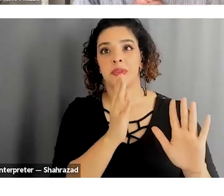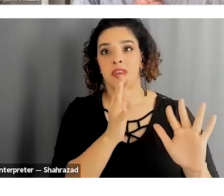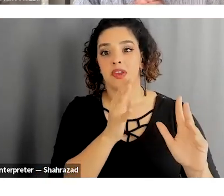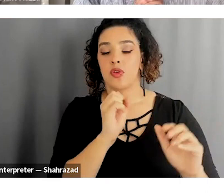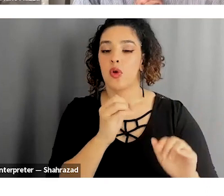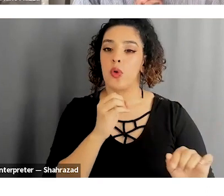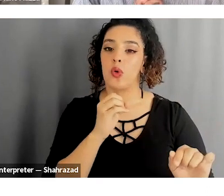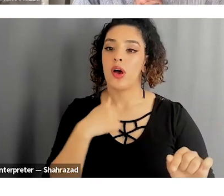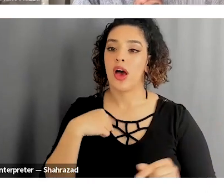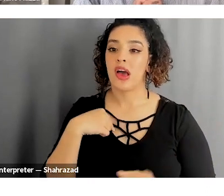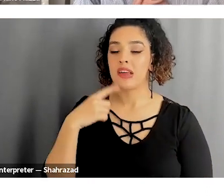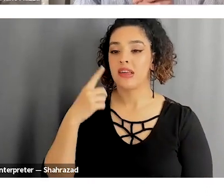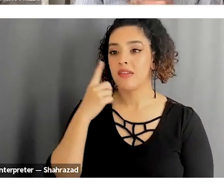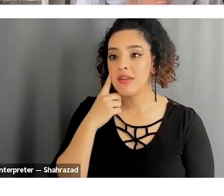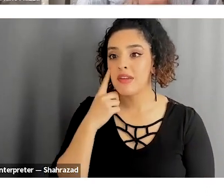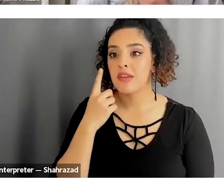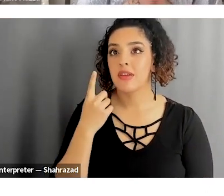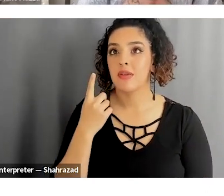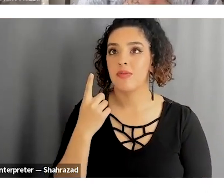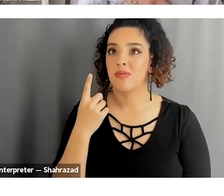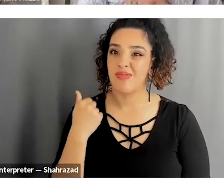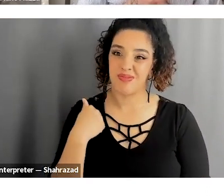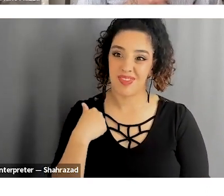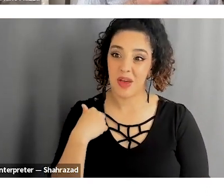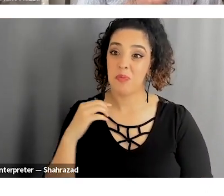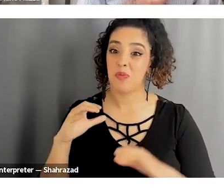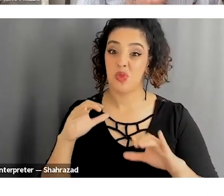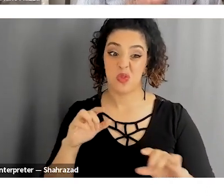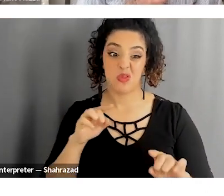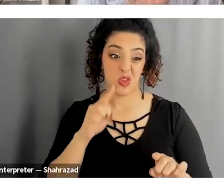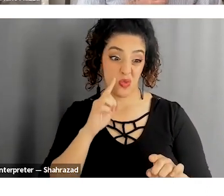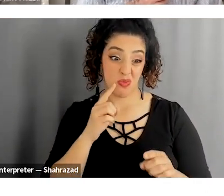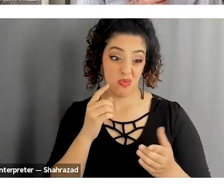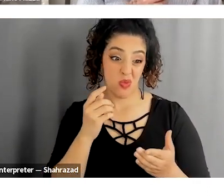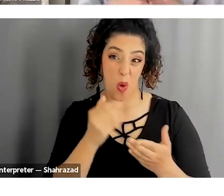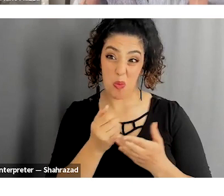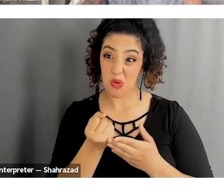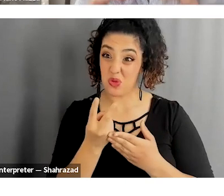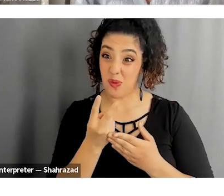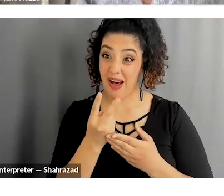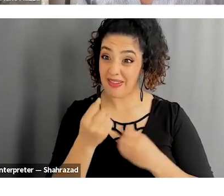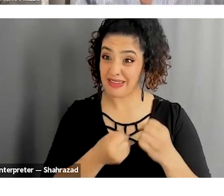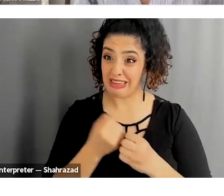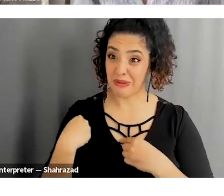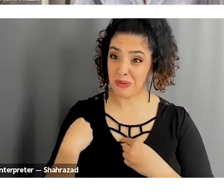I think I've been doing this for about 12 years, right? So I'm feeling a little bit,